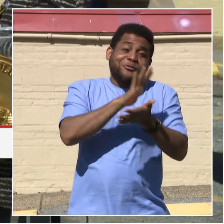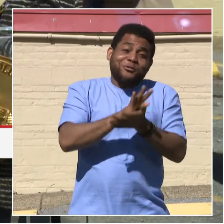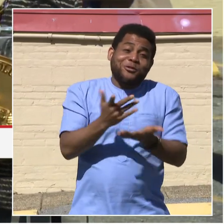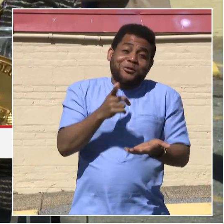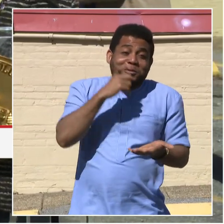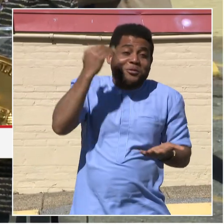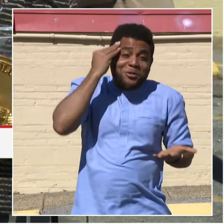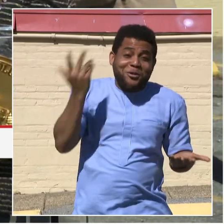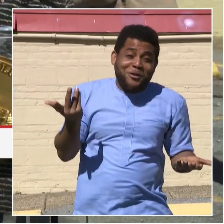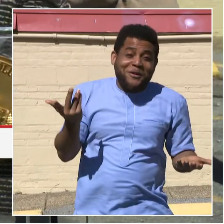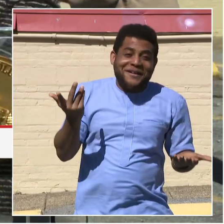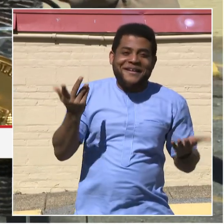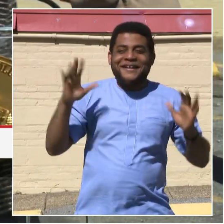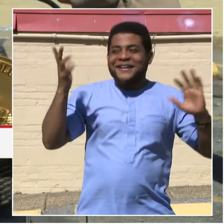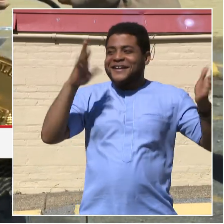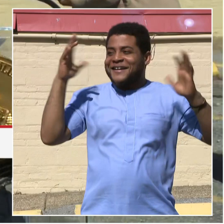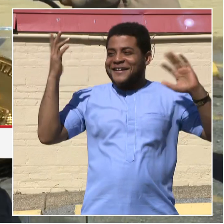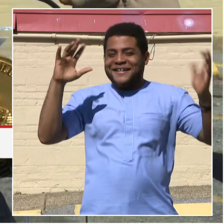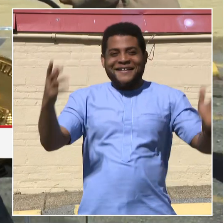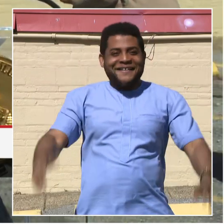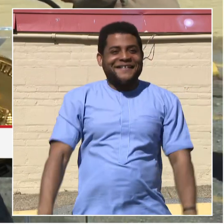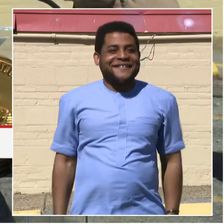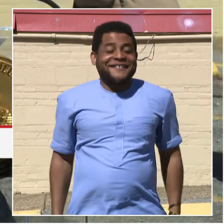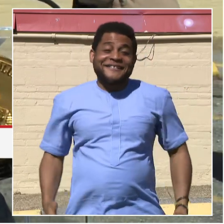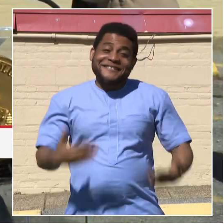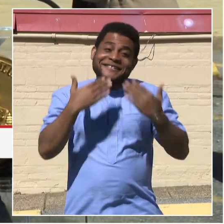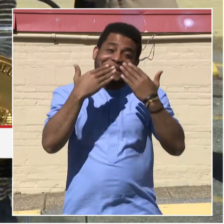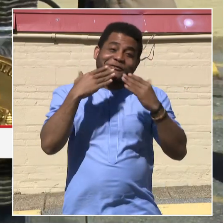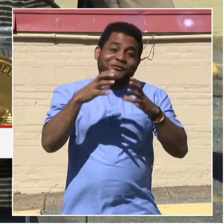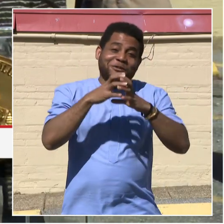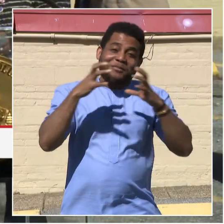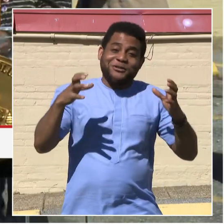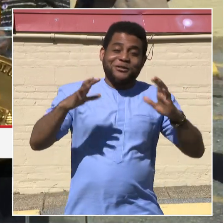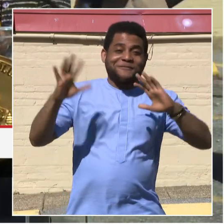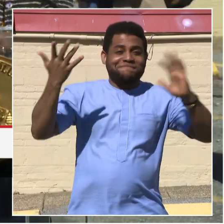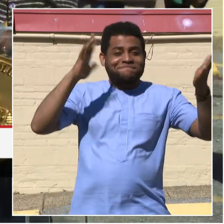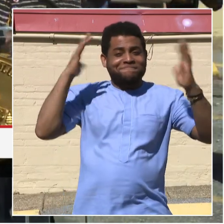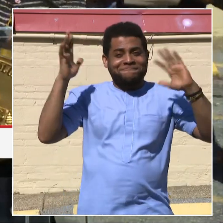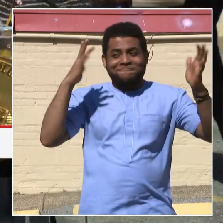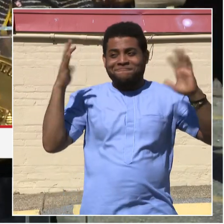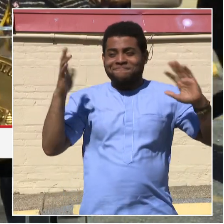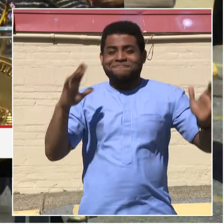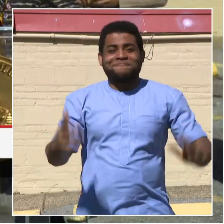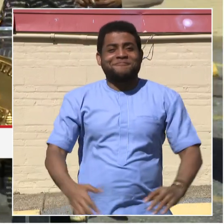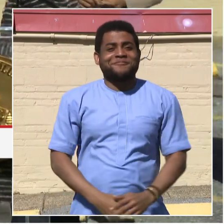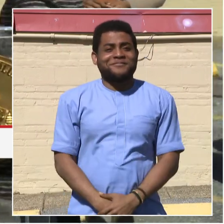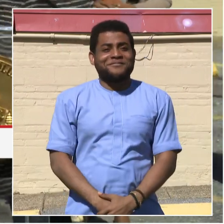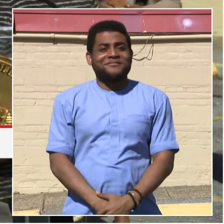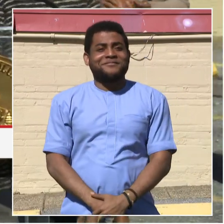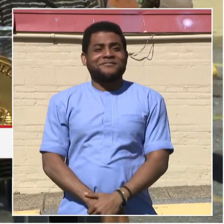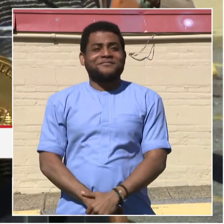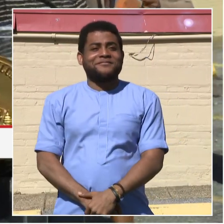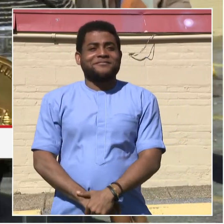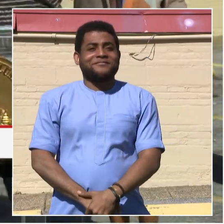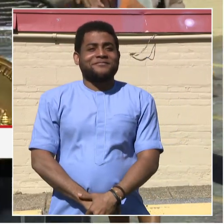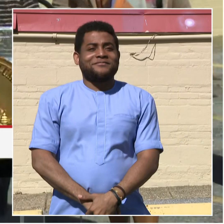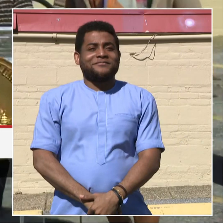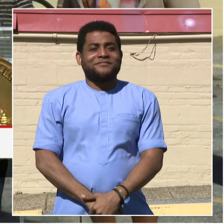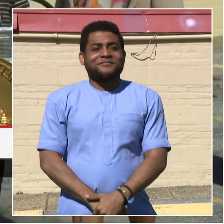no, thank you. Thank you. Thank you so much. God bless you. Yeah. Thank you. Okay.